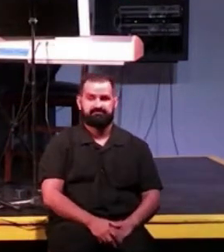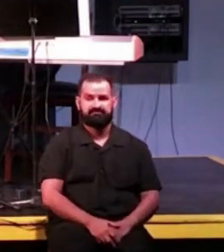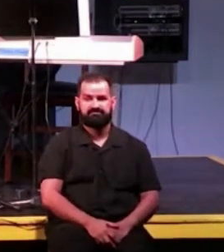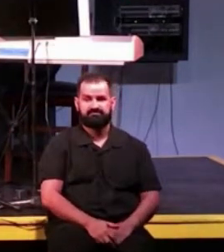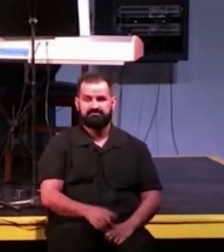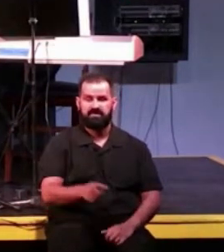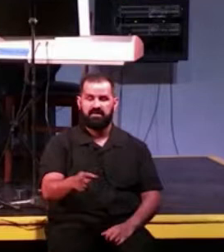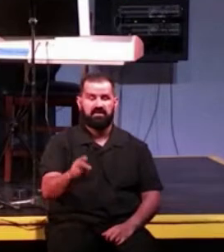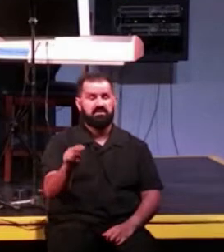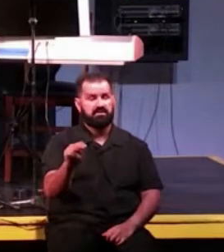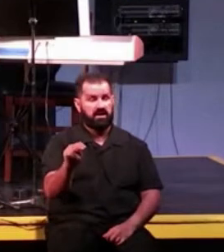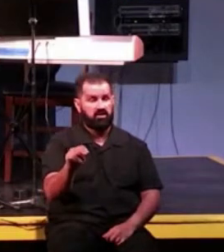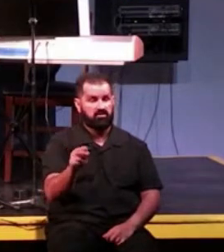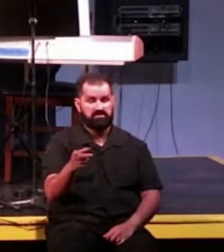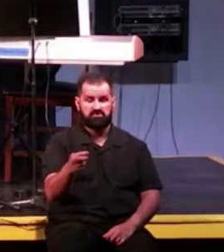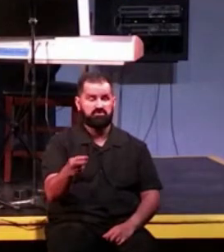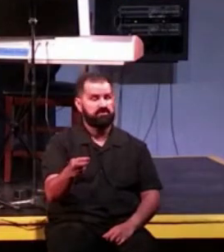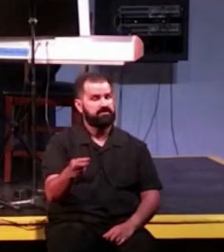Naomi made some